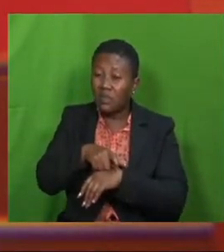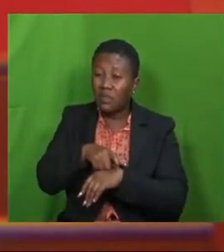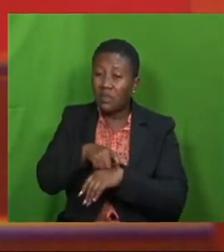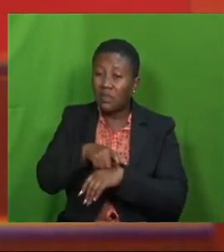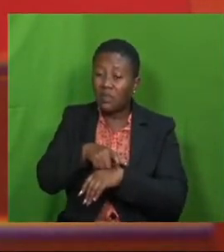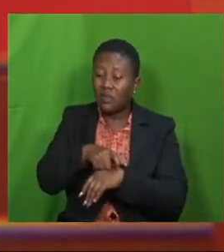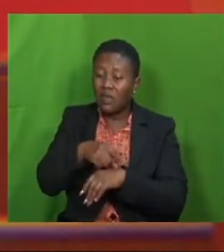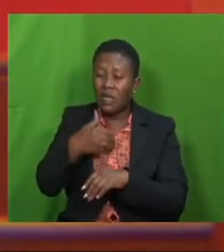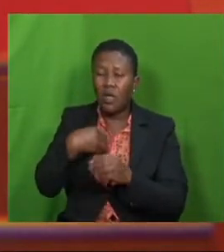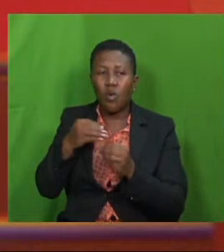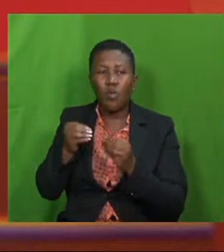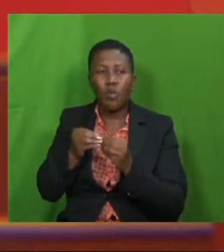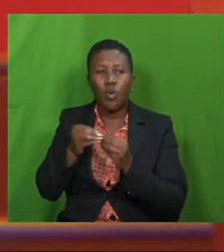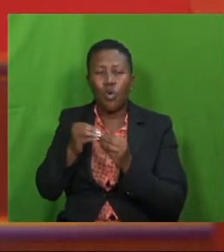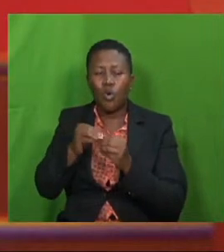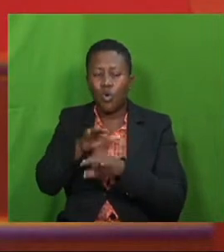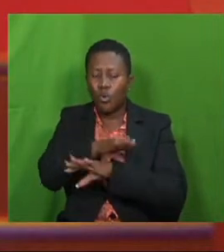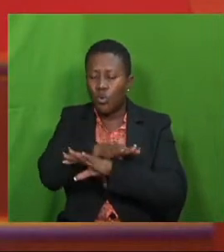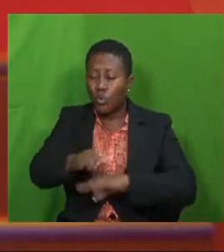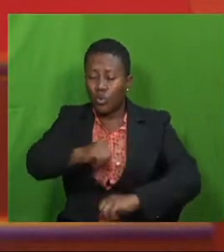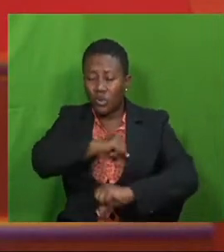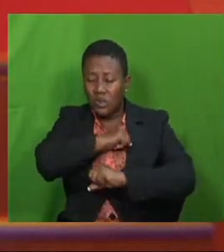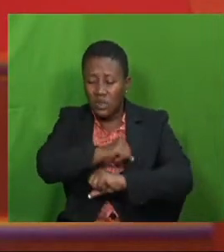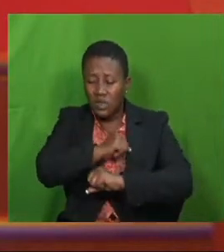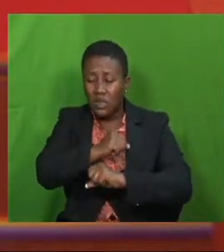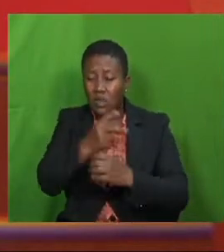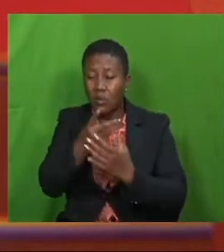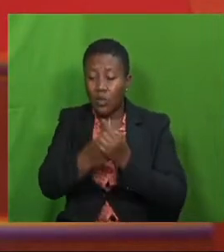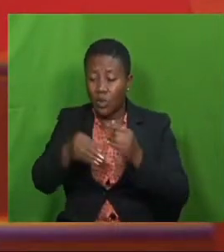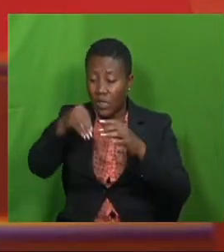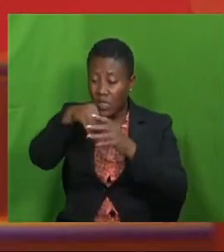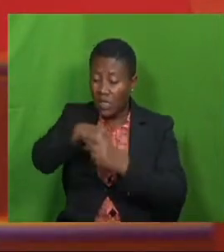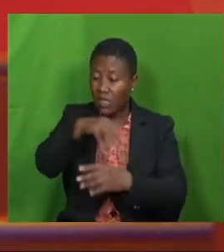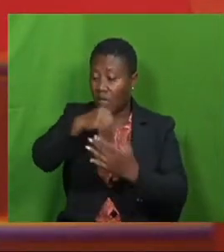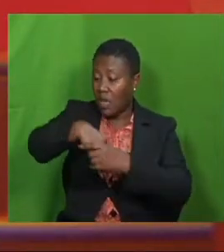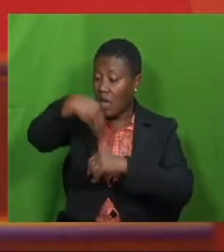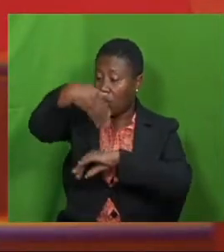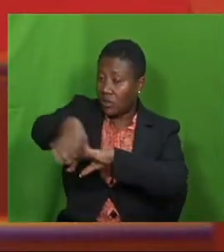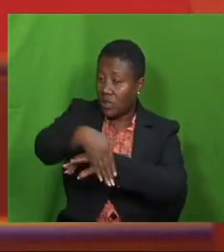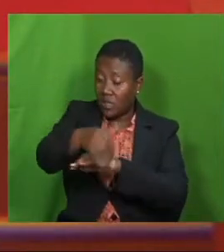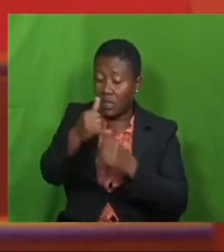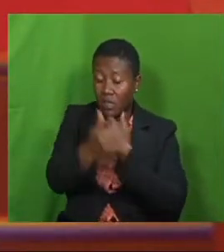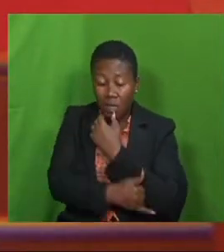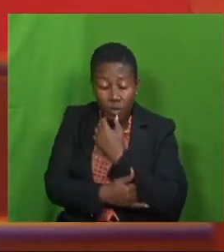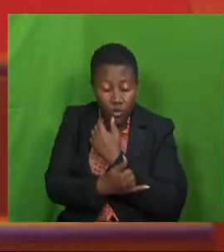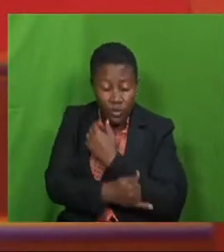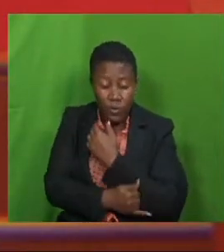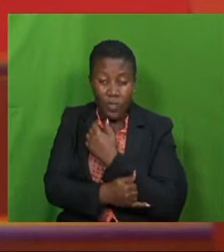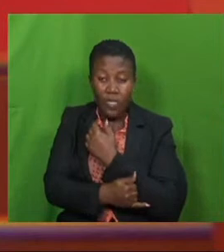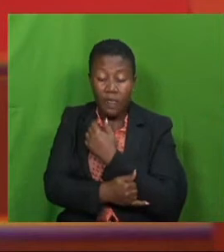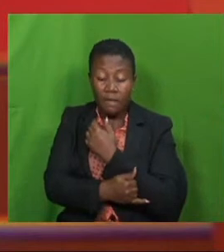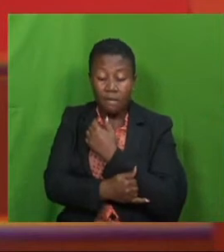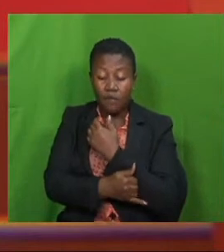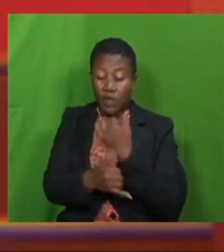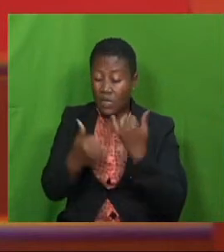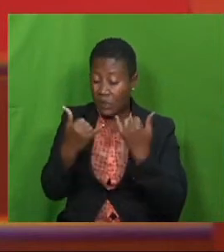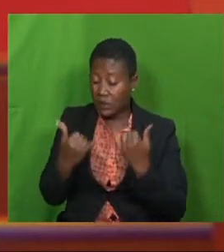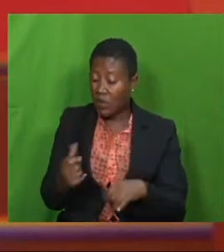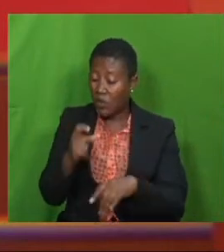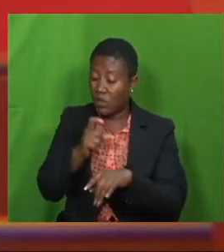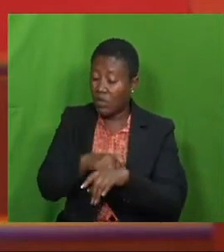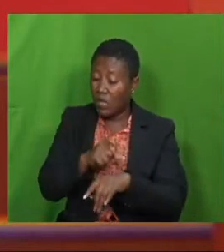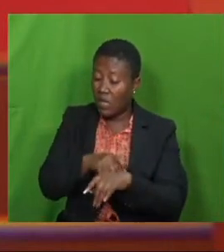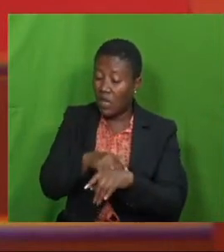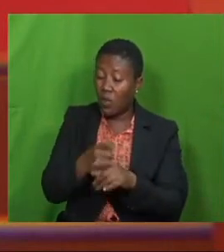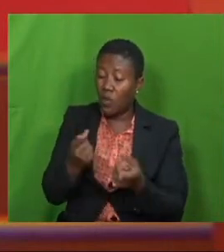many insecurity across the length and breadth of the country. It is a time when many